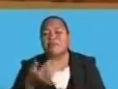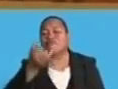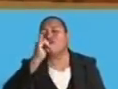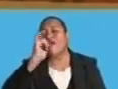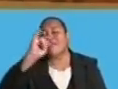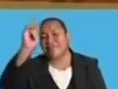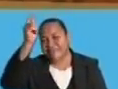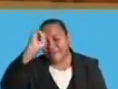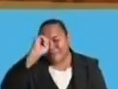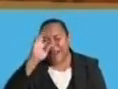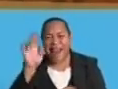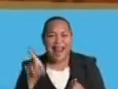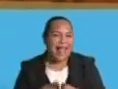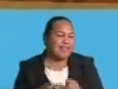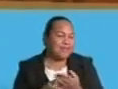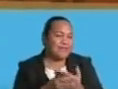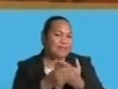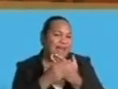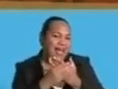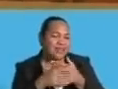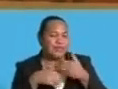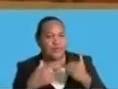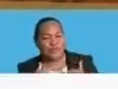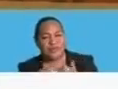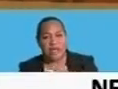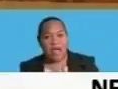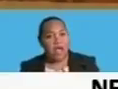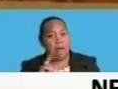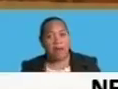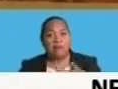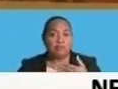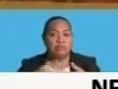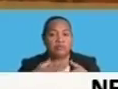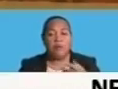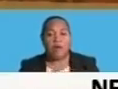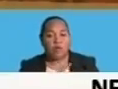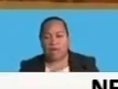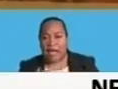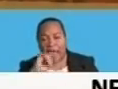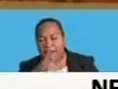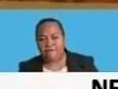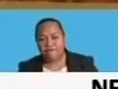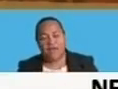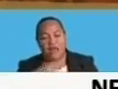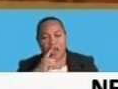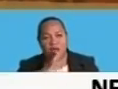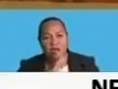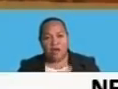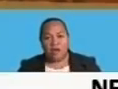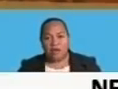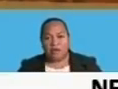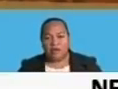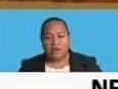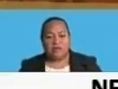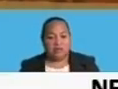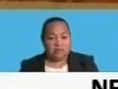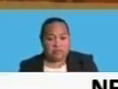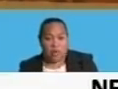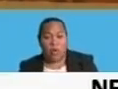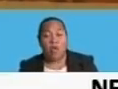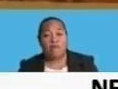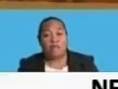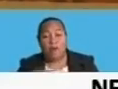They are having a good time, but they will not be feeling the hangover. That will be felt by the ordinary people of